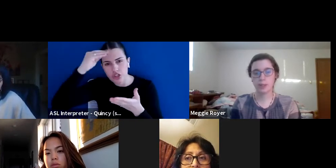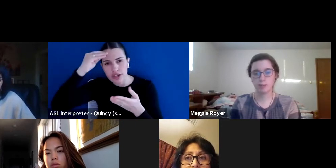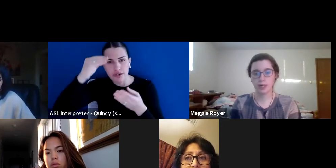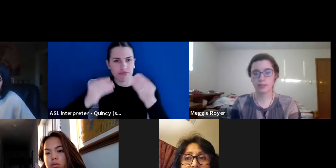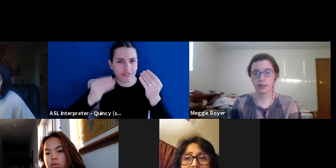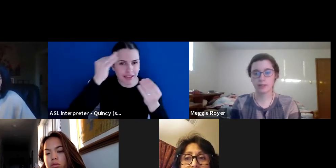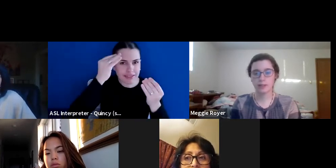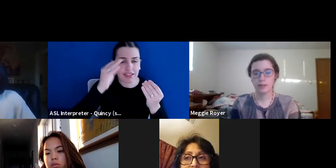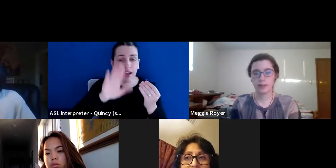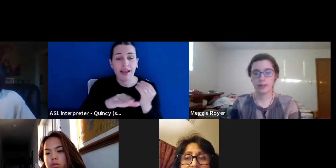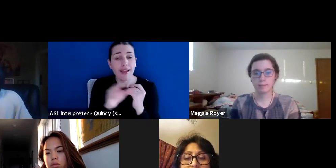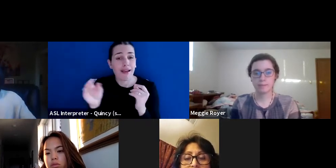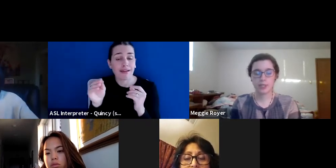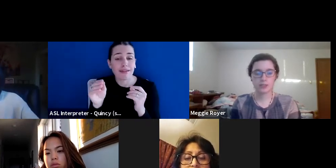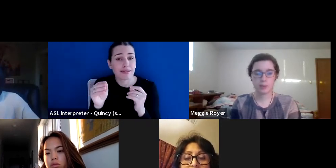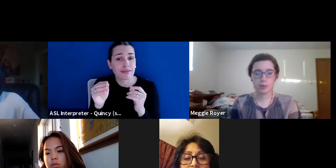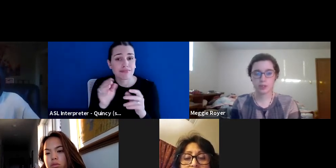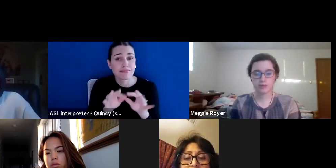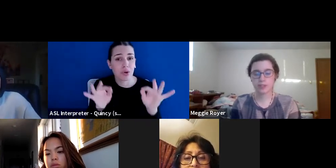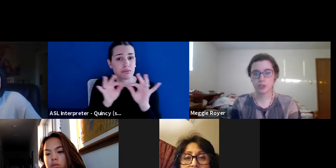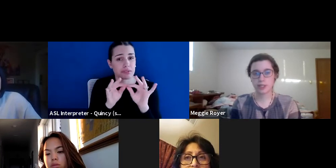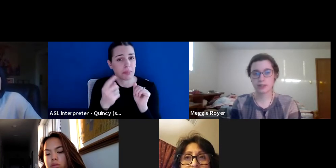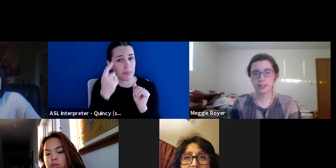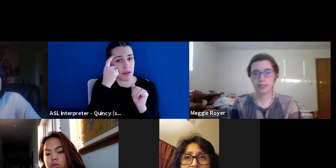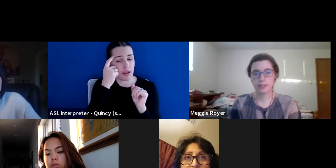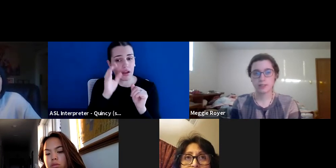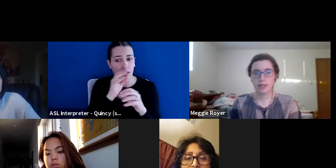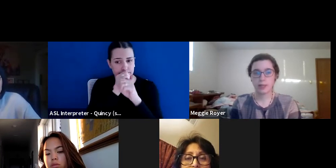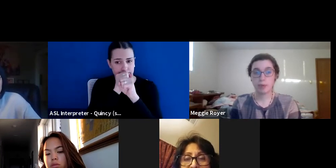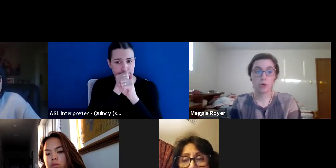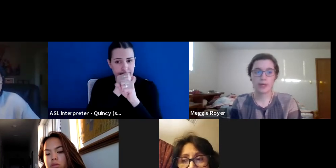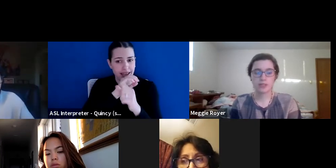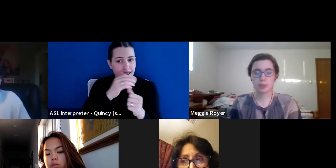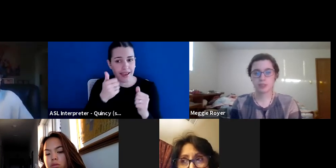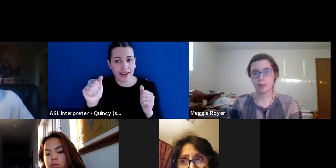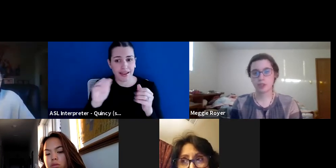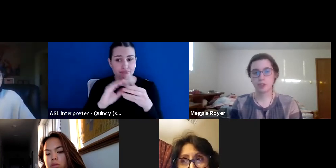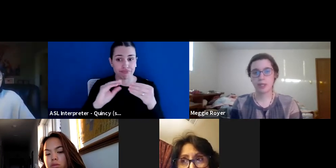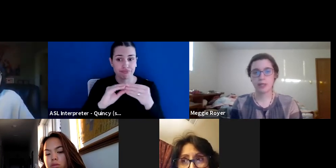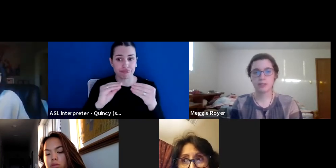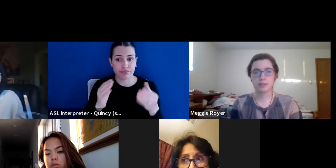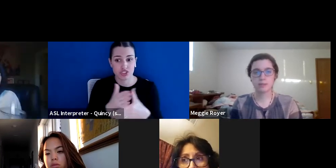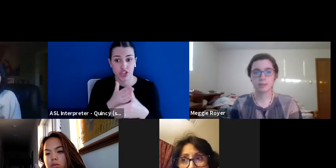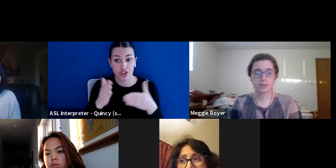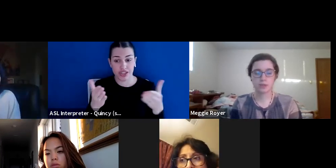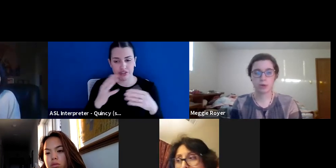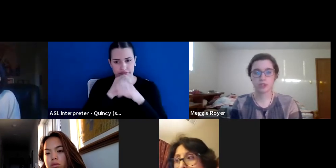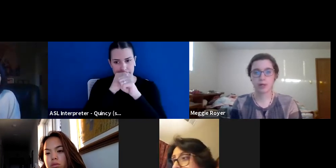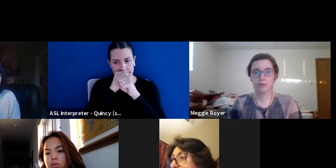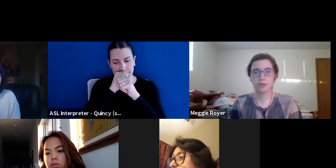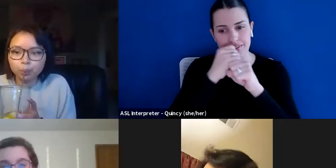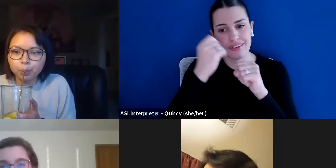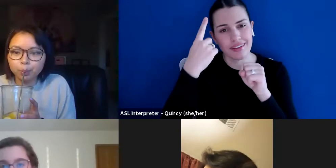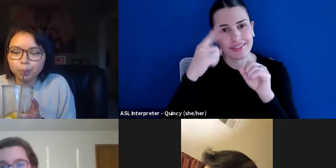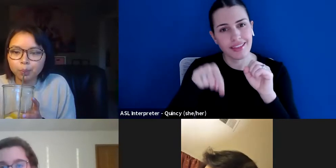also keeping in mind that we need to uphold confidentiality always, but especially because this is a